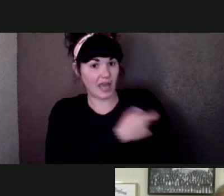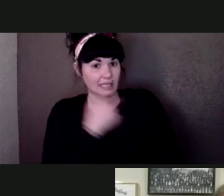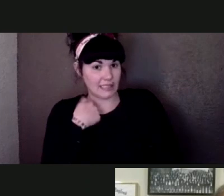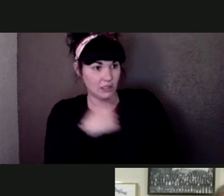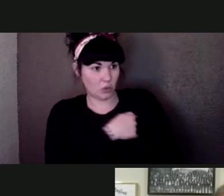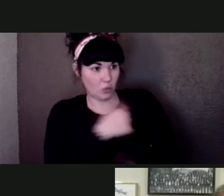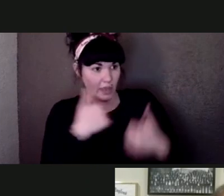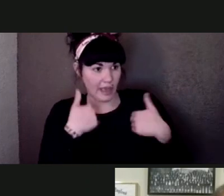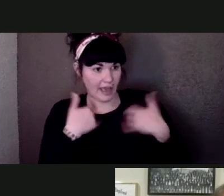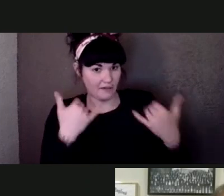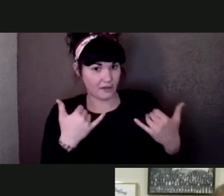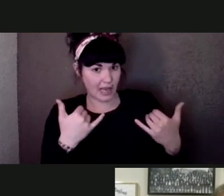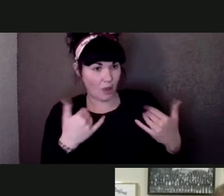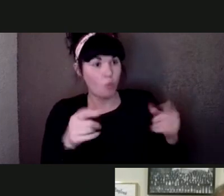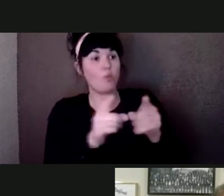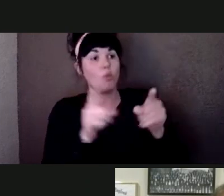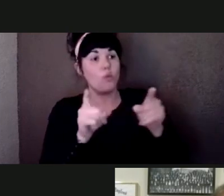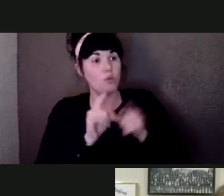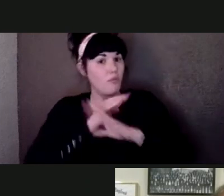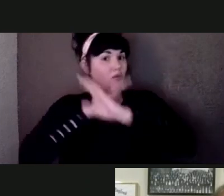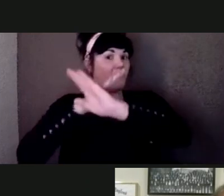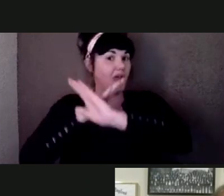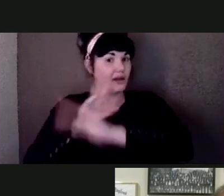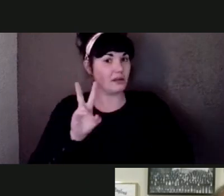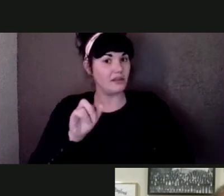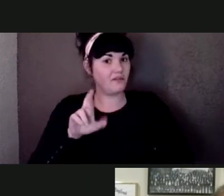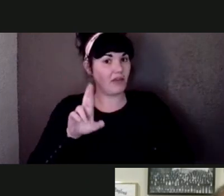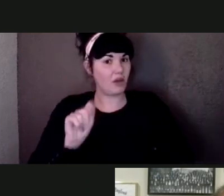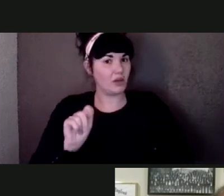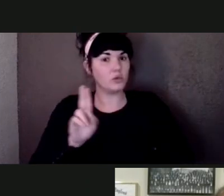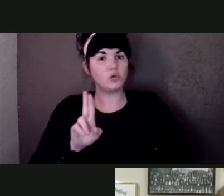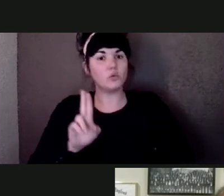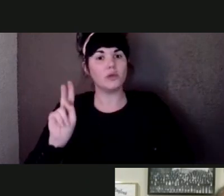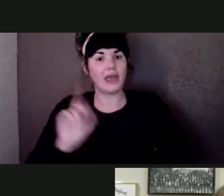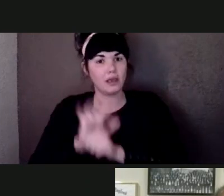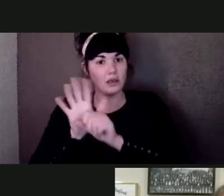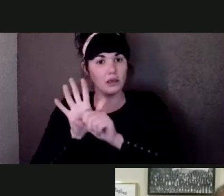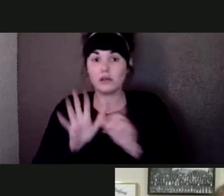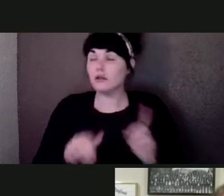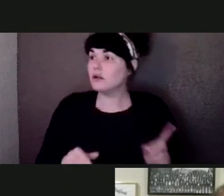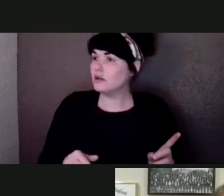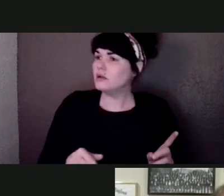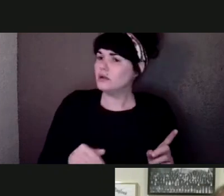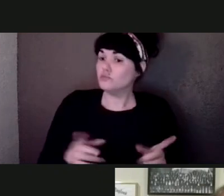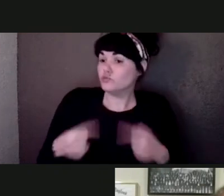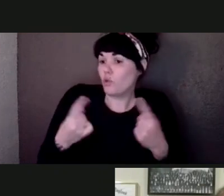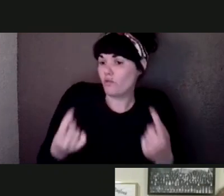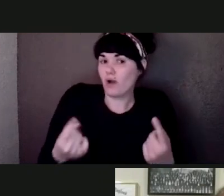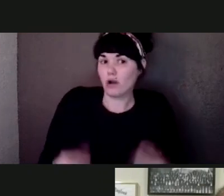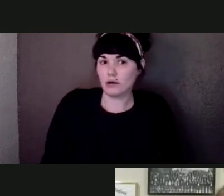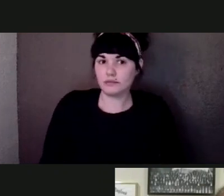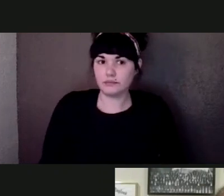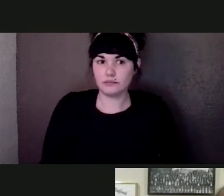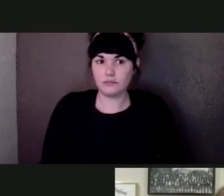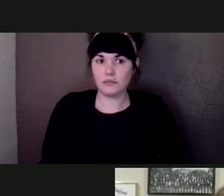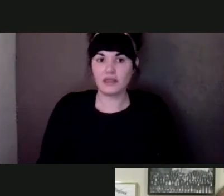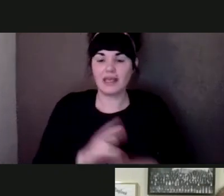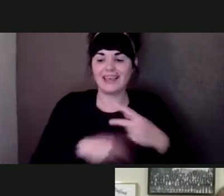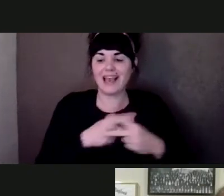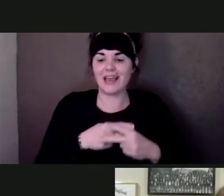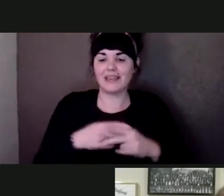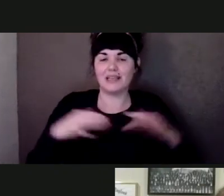and against the, uh, variant. So far, the, the, the variant that's currently predominant in our, in our, uh, environment